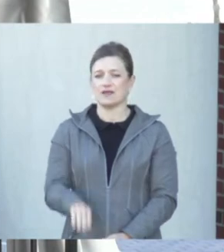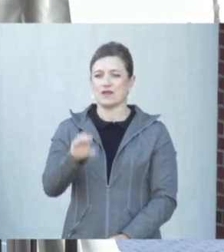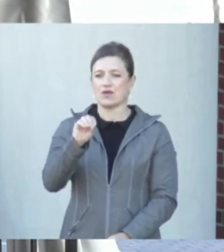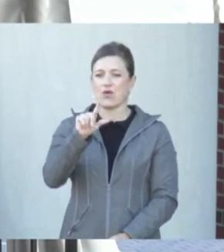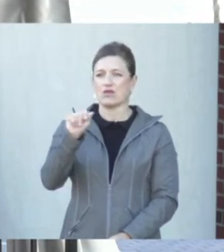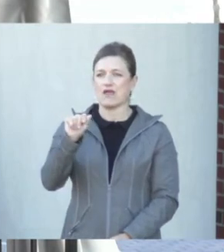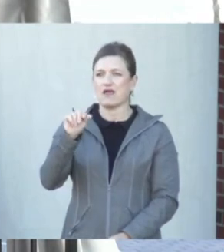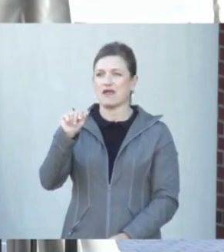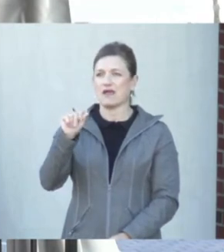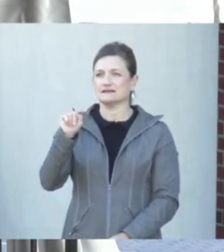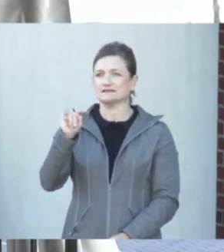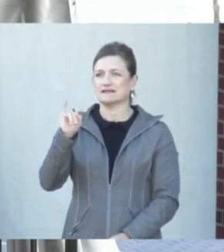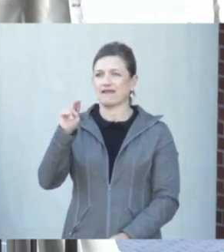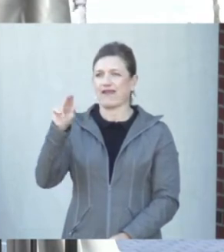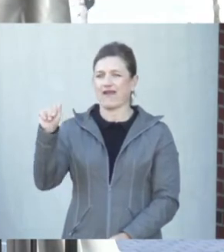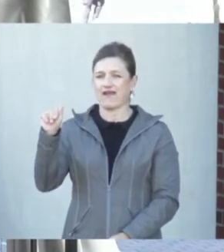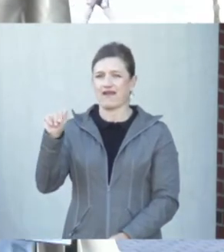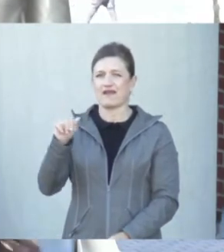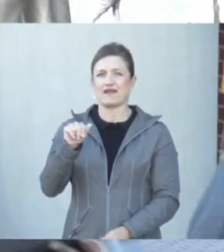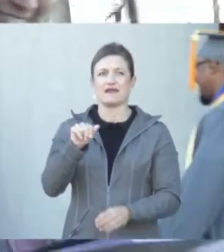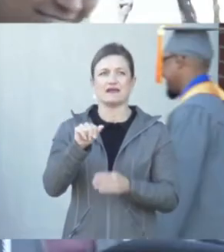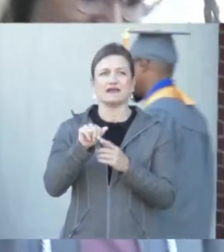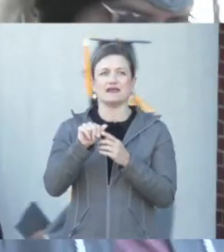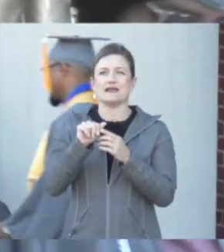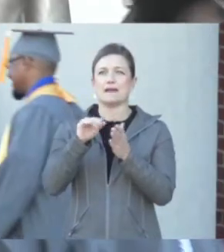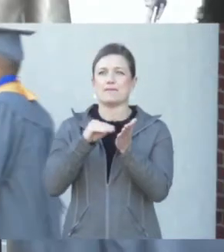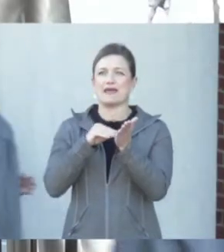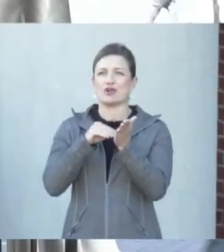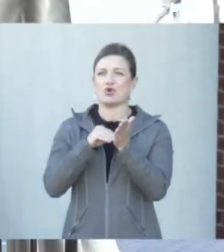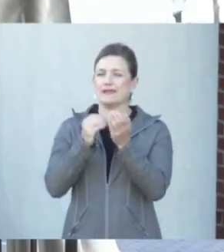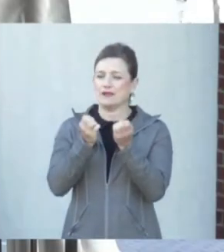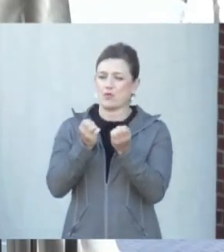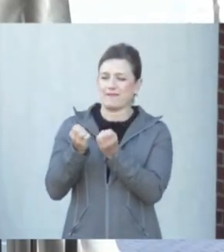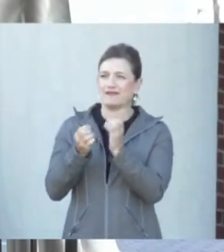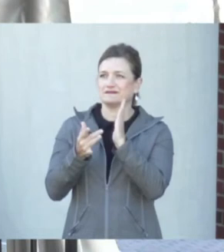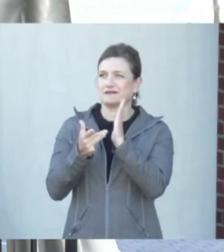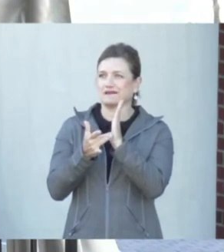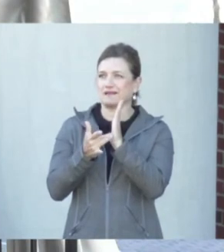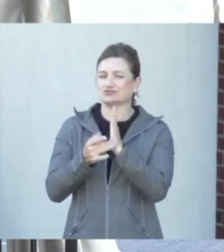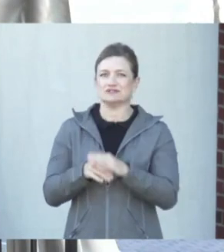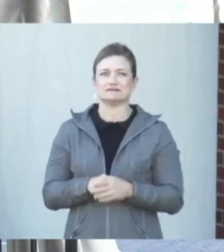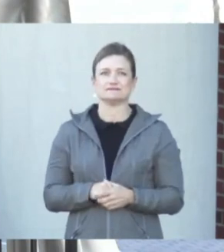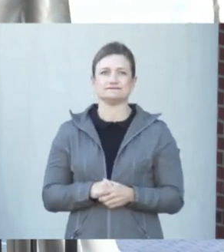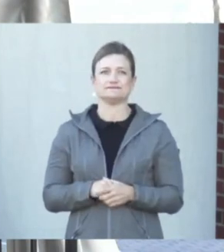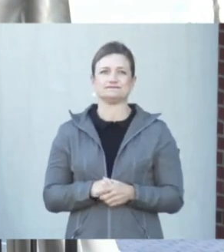Ola Atika, Biomedical Equipment Technology.